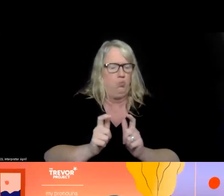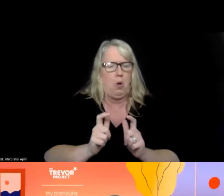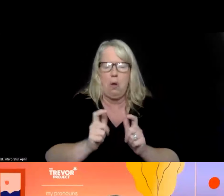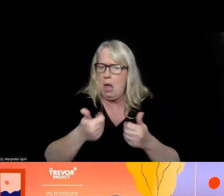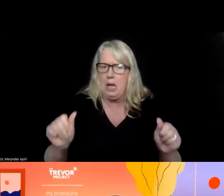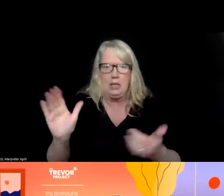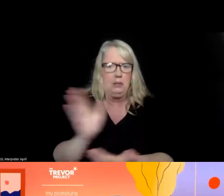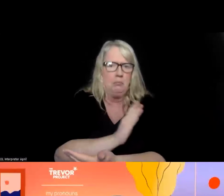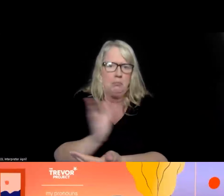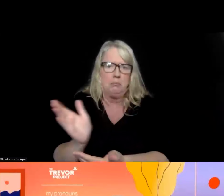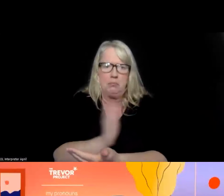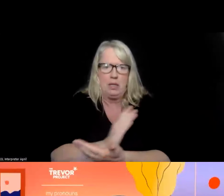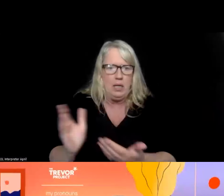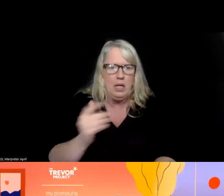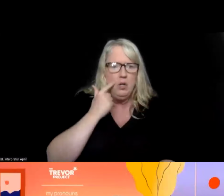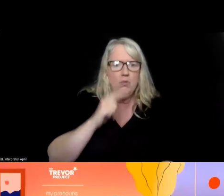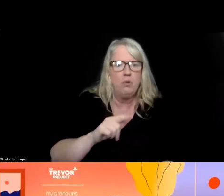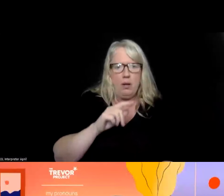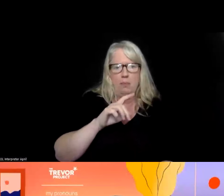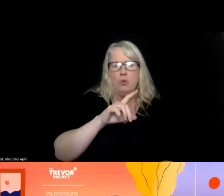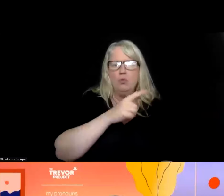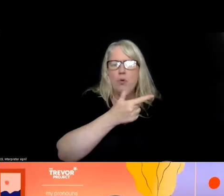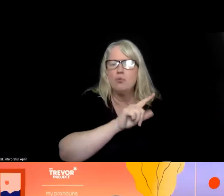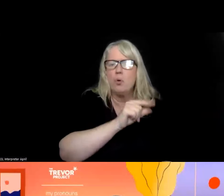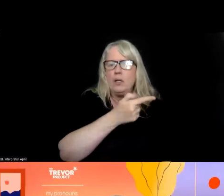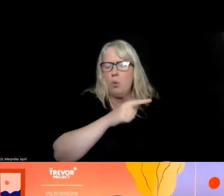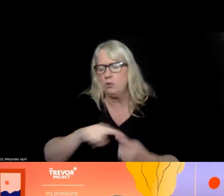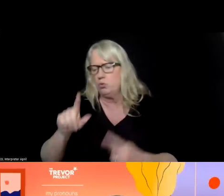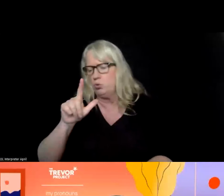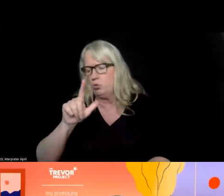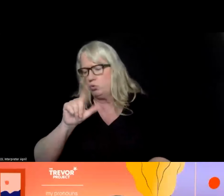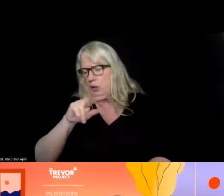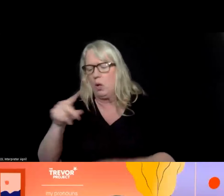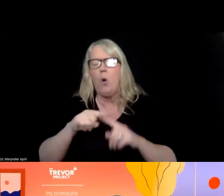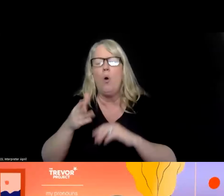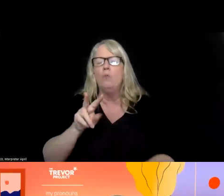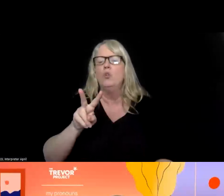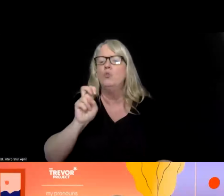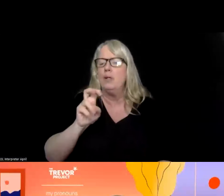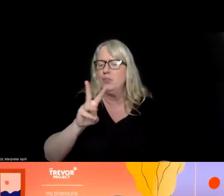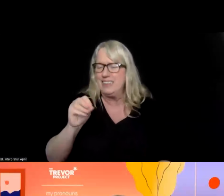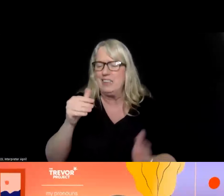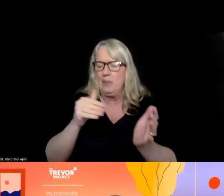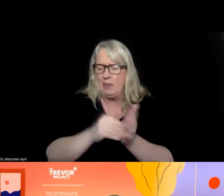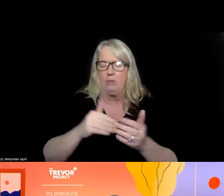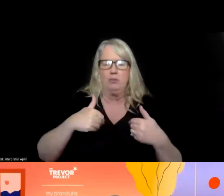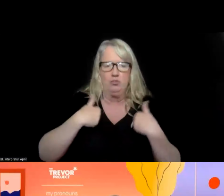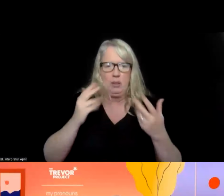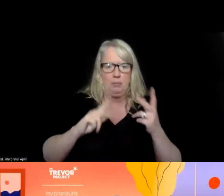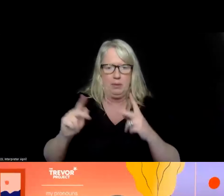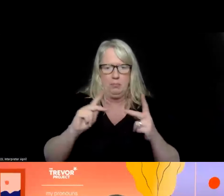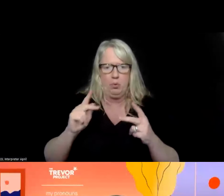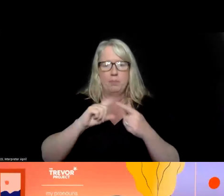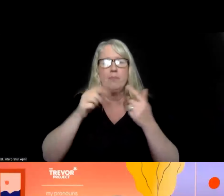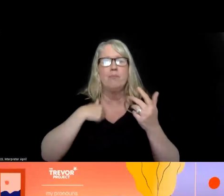of 2021 to July of 2022, the Trevor Project served more than 260,000 young people. They reach out to